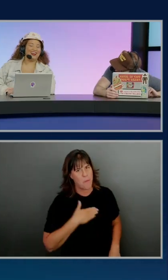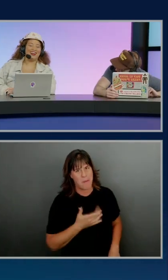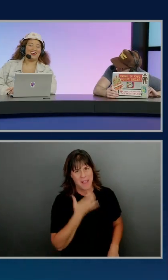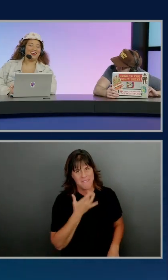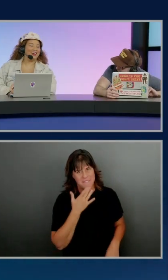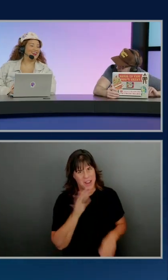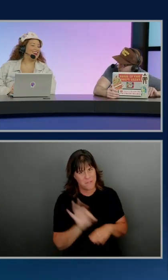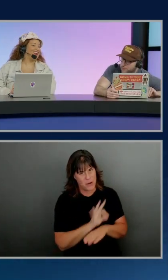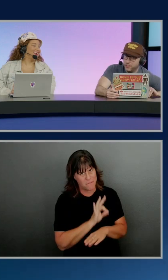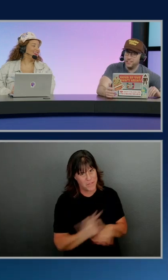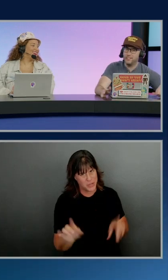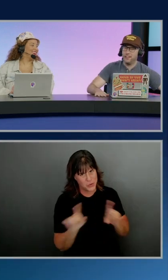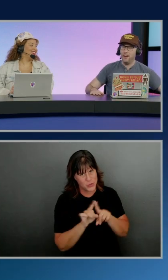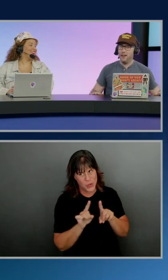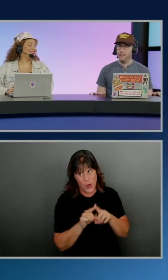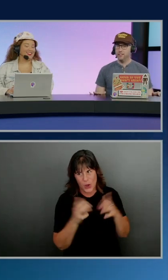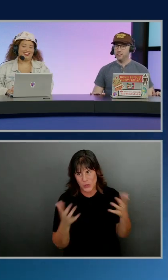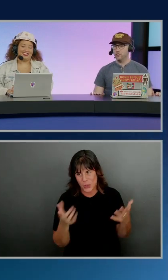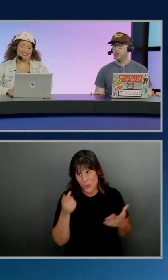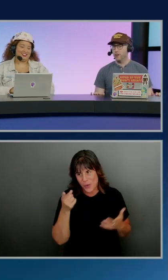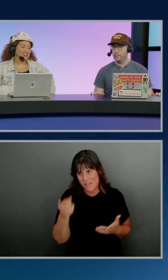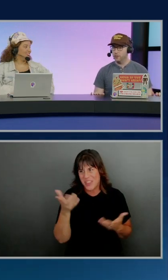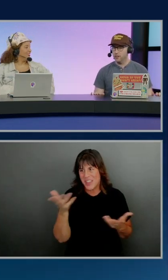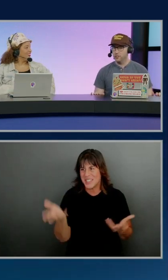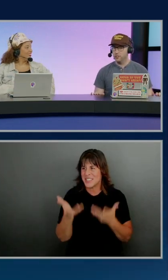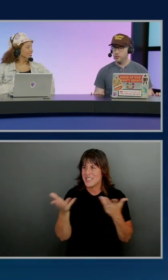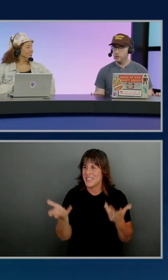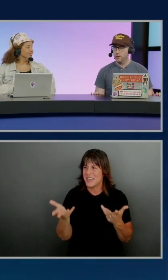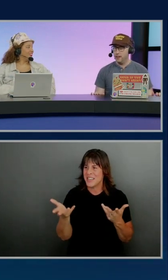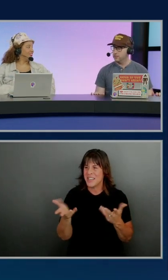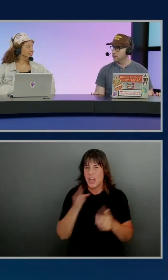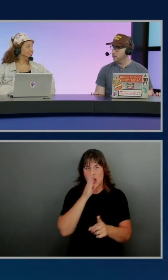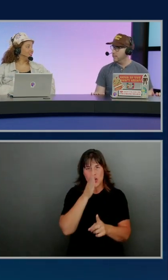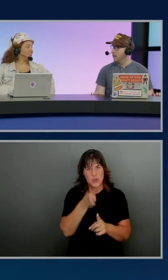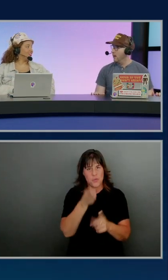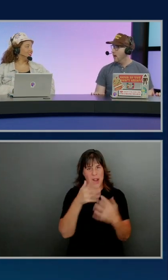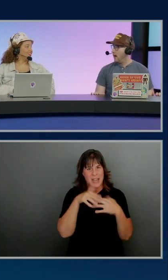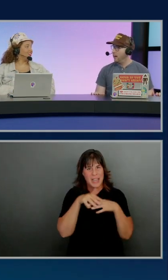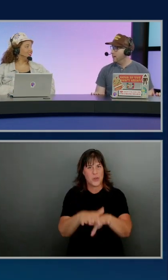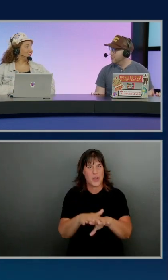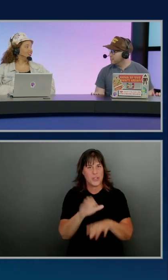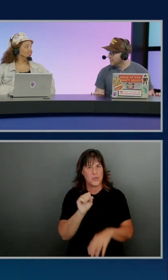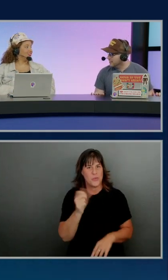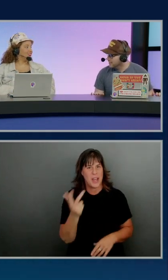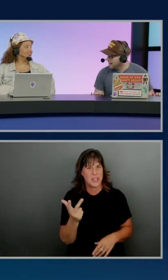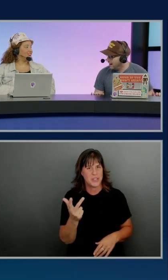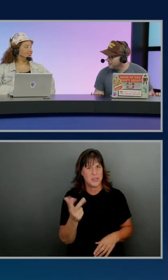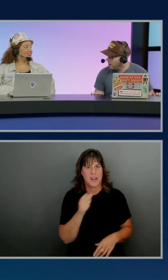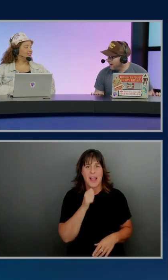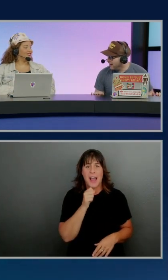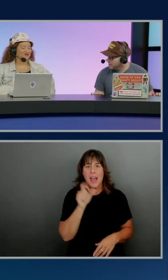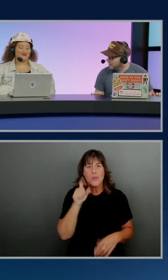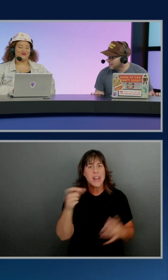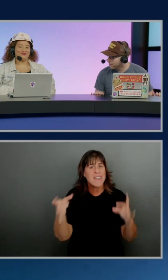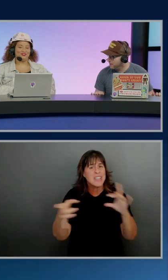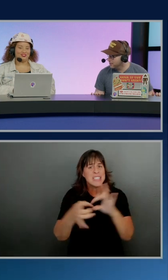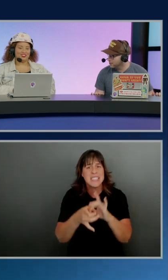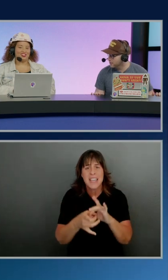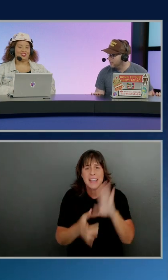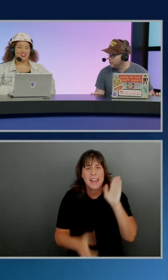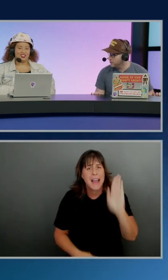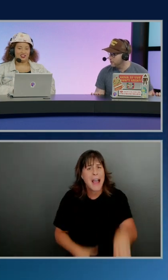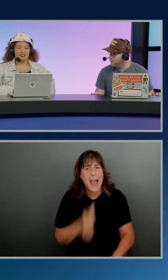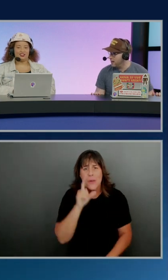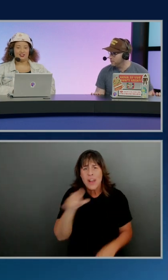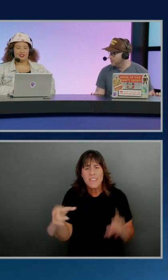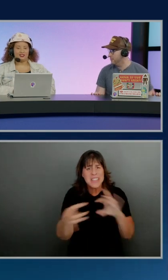features also of this direct integration to S3. I don't have to sync. I don't have to sync from